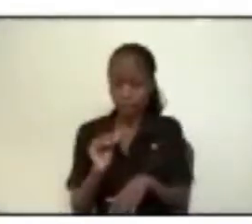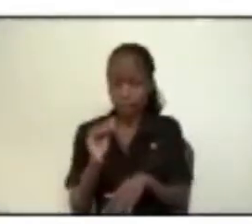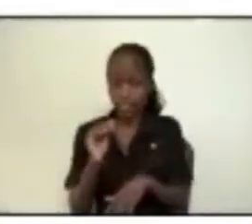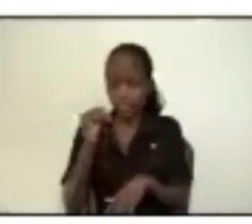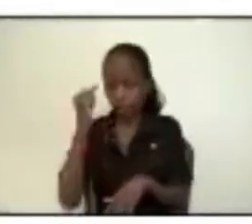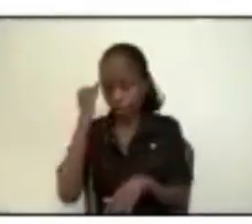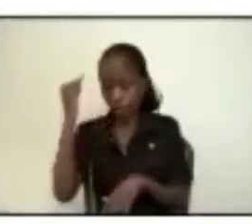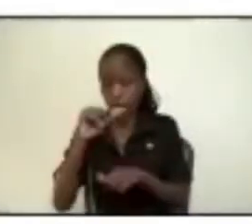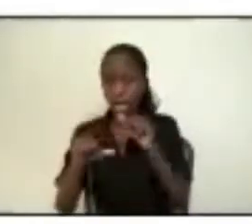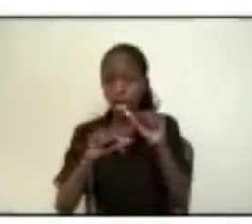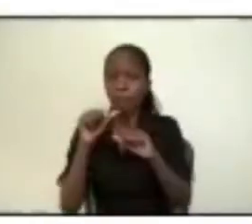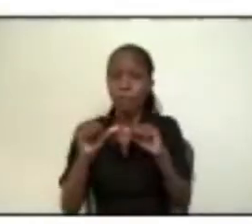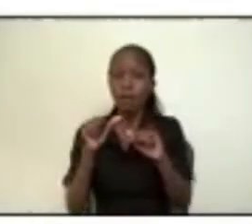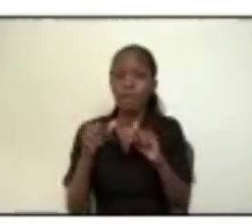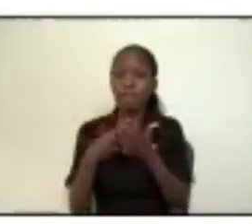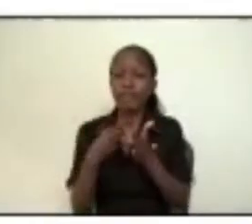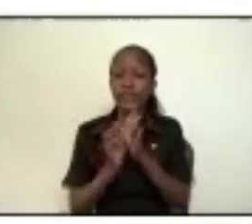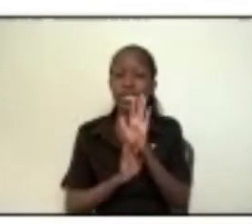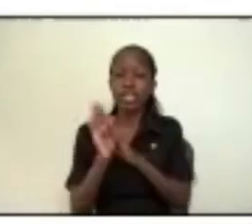on finance development?